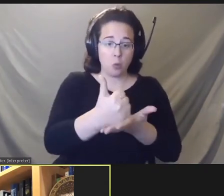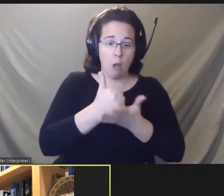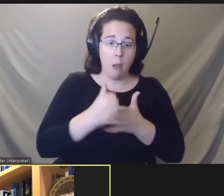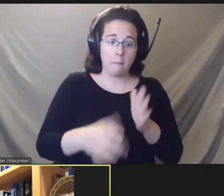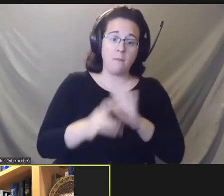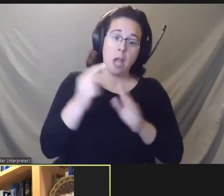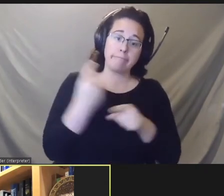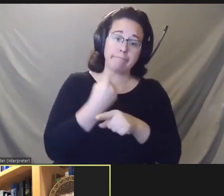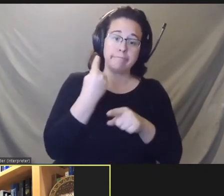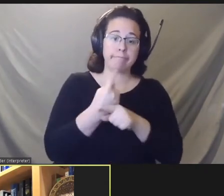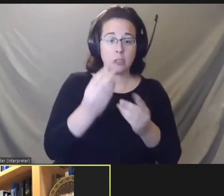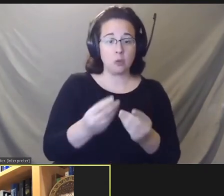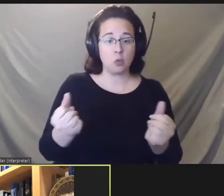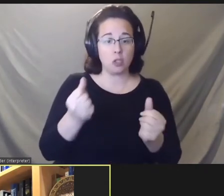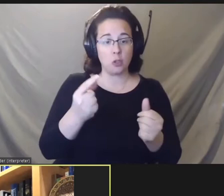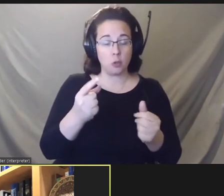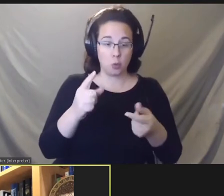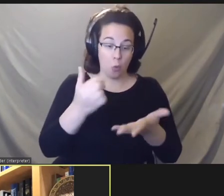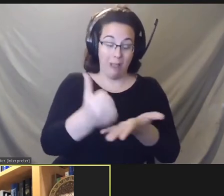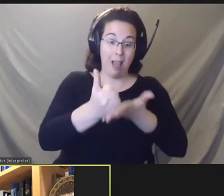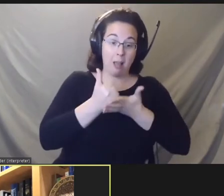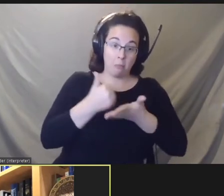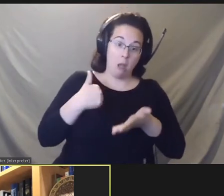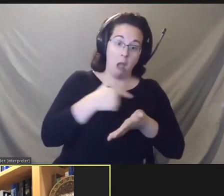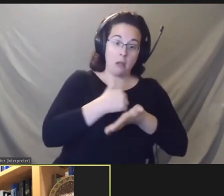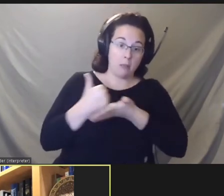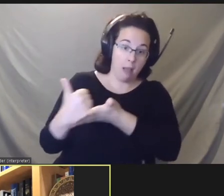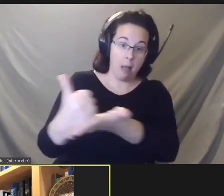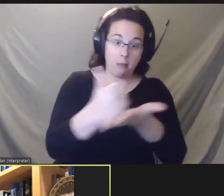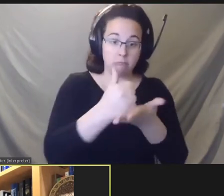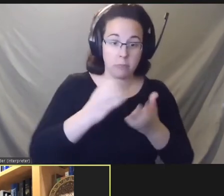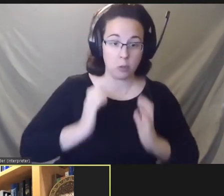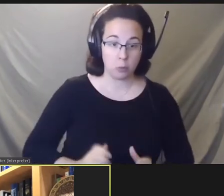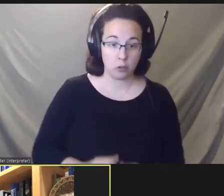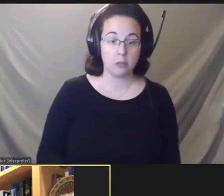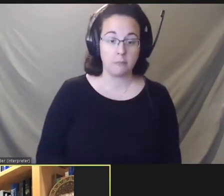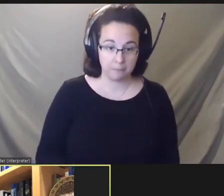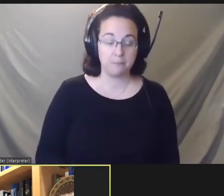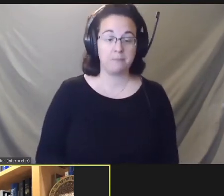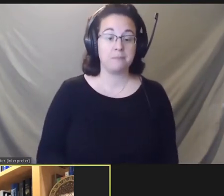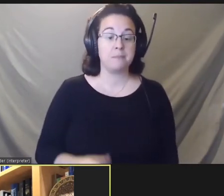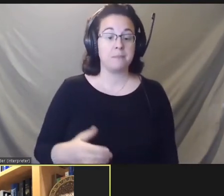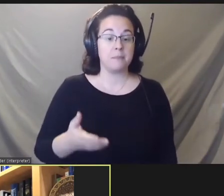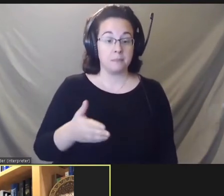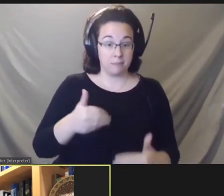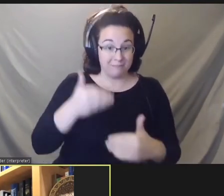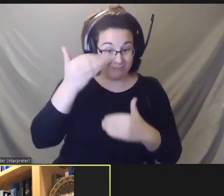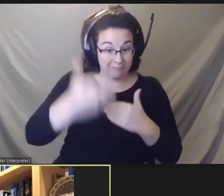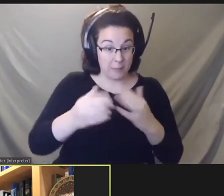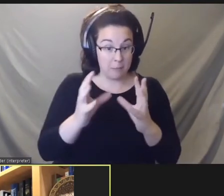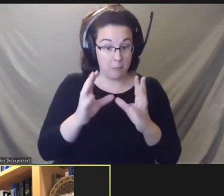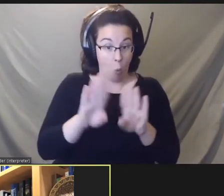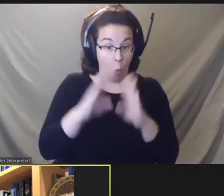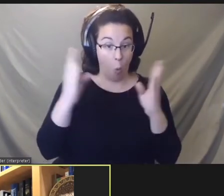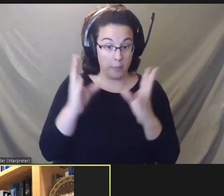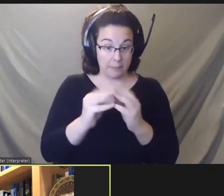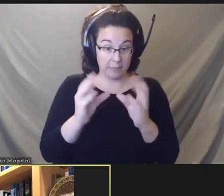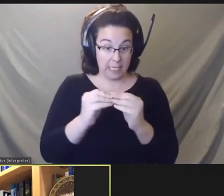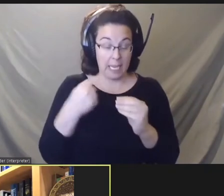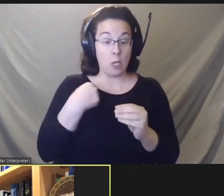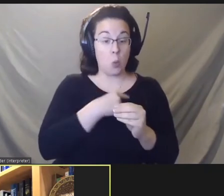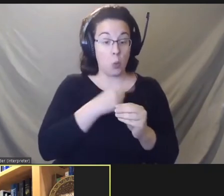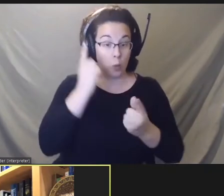us help consumers to combat this scourge. At the upcoming September meeting, we'll consider an order at the